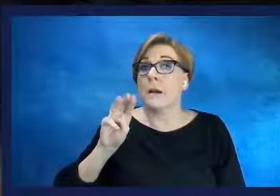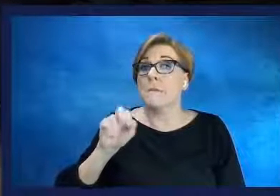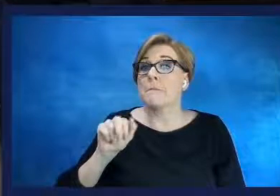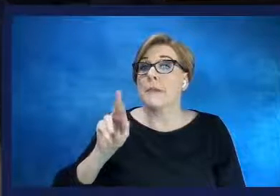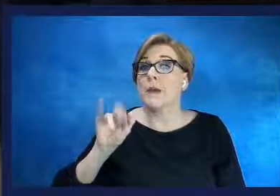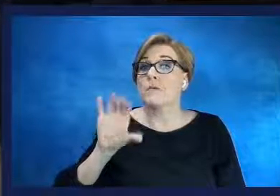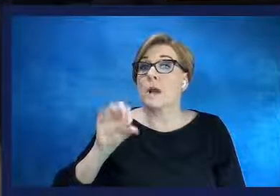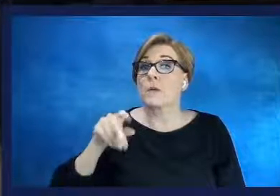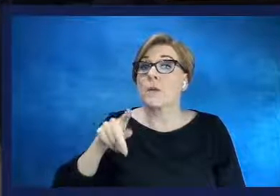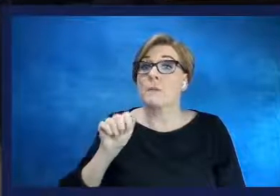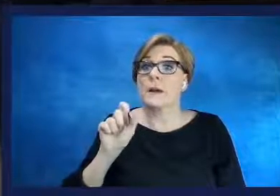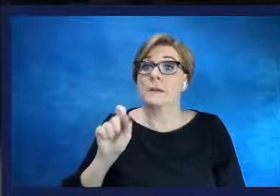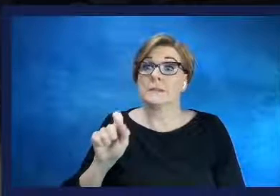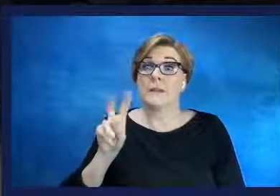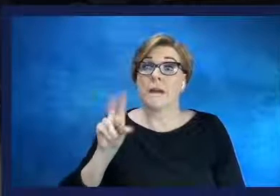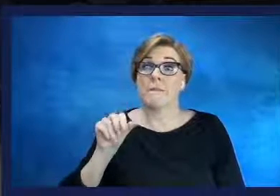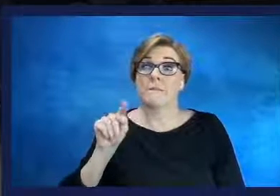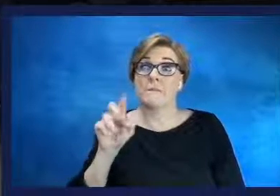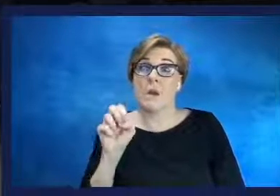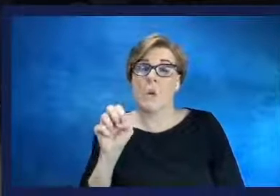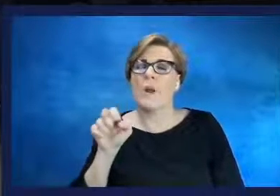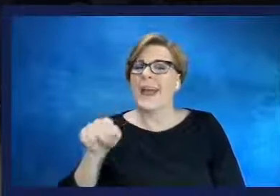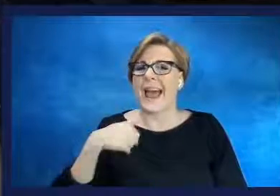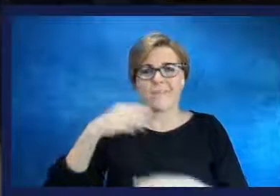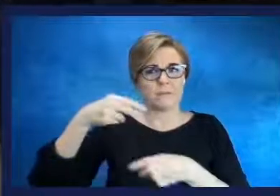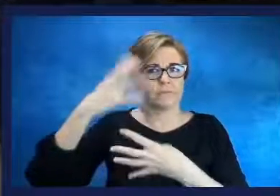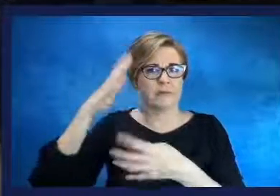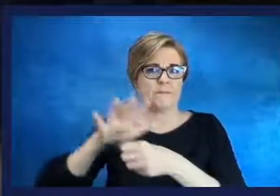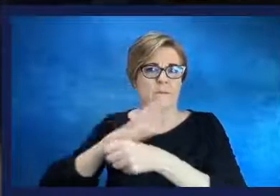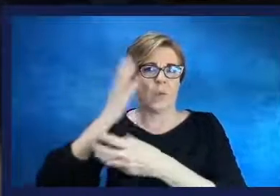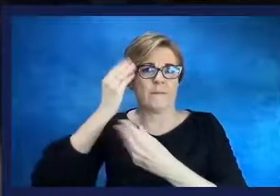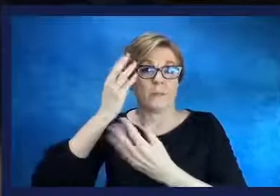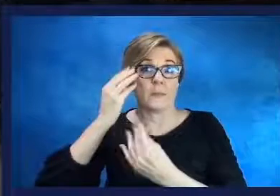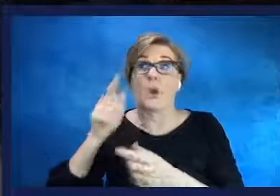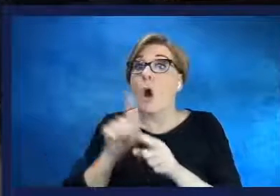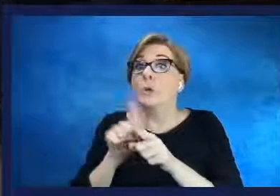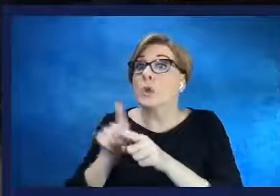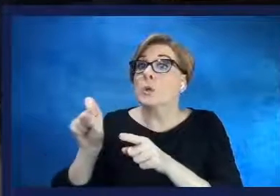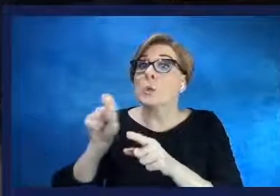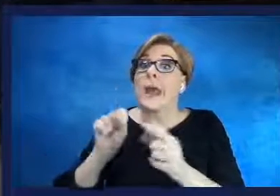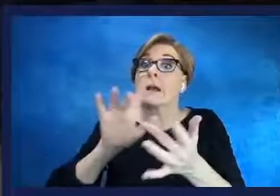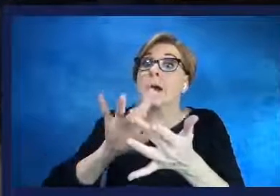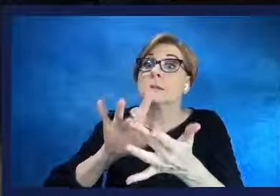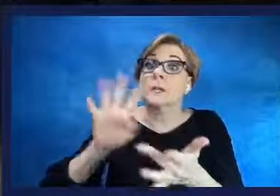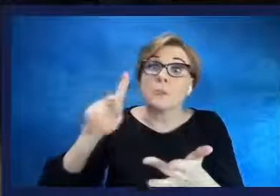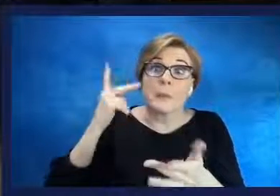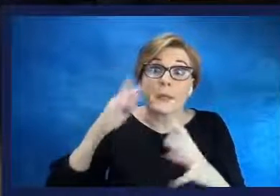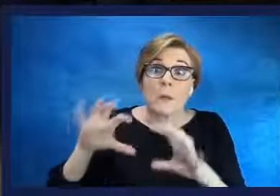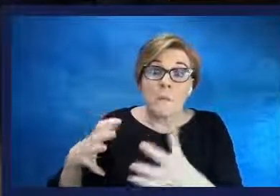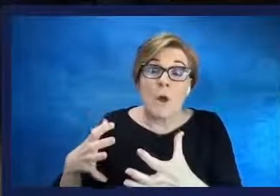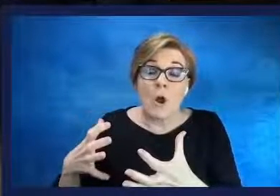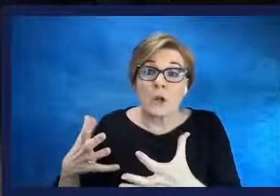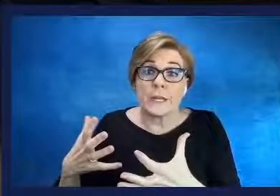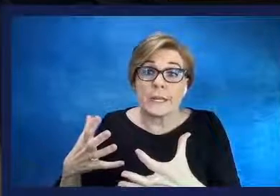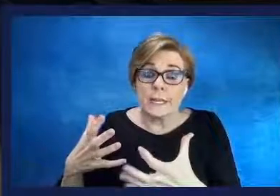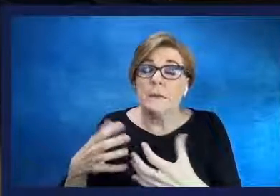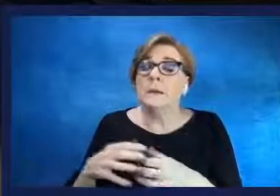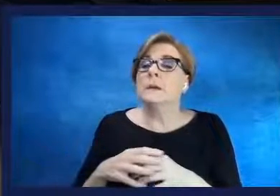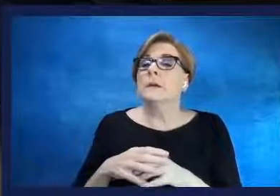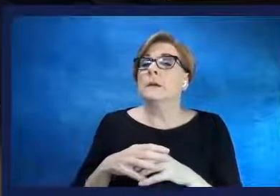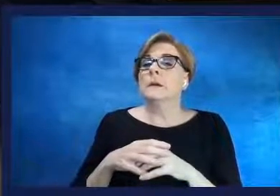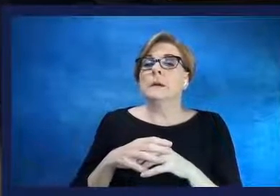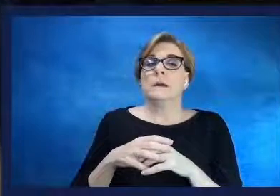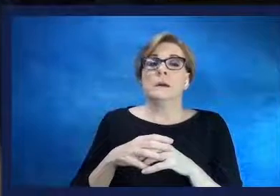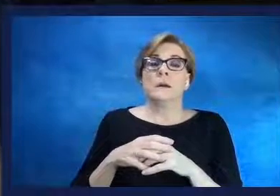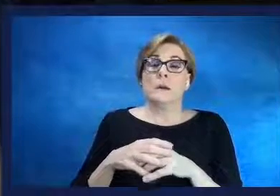parties. So definitely talk to your political party, get us, because the more we have, the more we can serve. But when we do get those appointments, we do a thorough